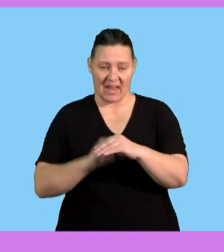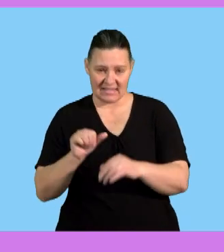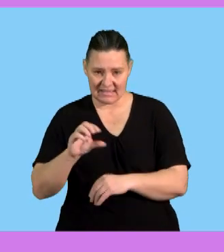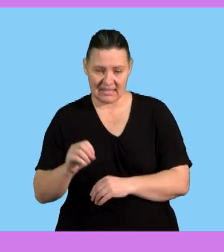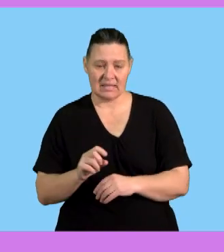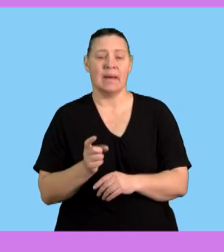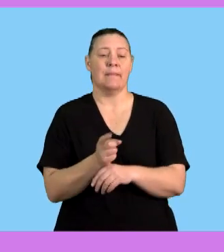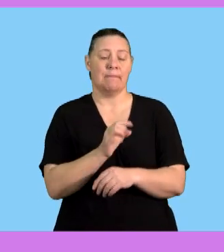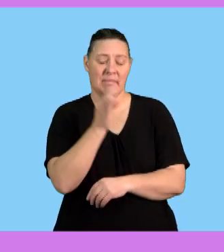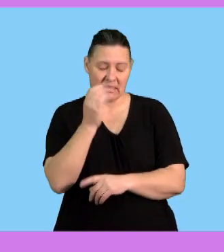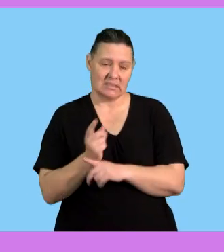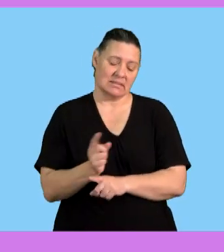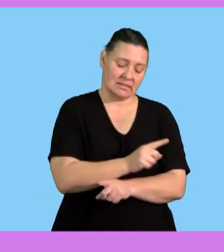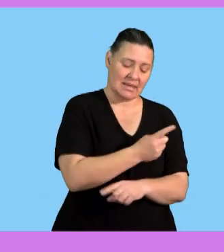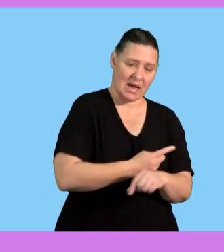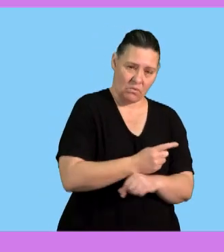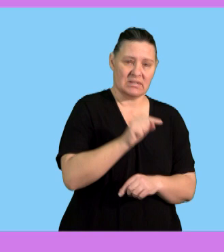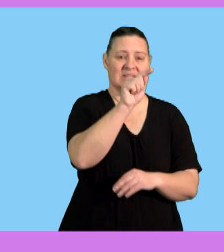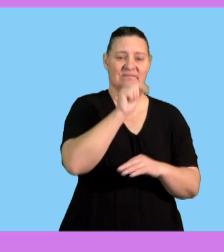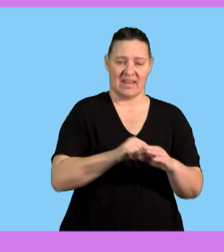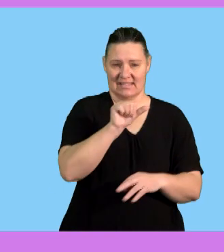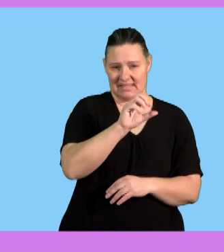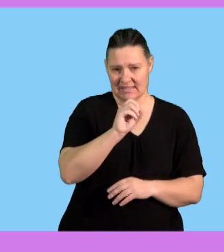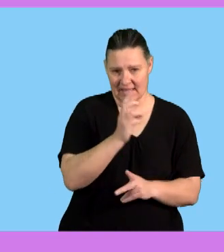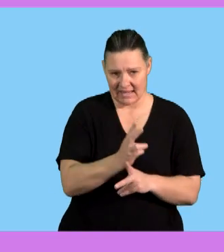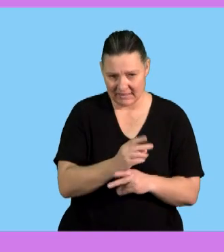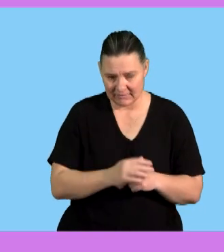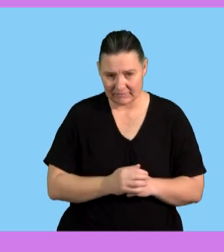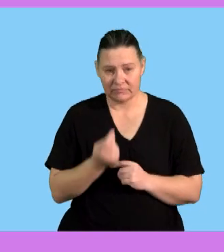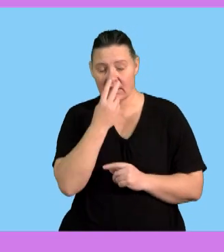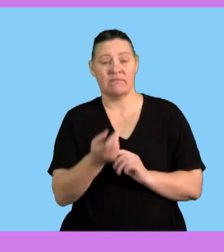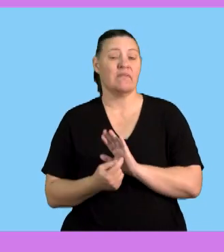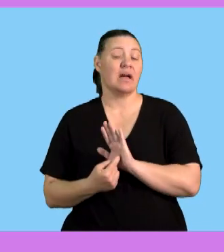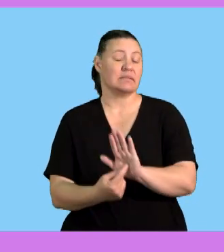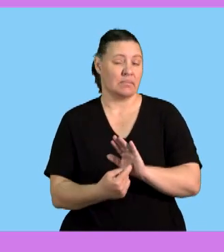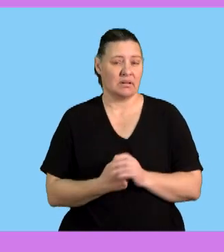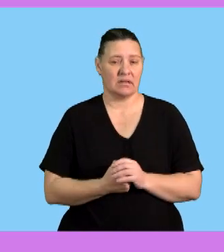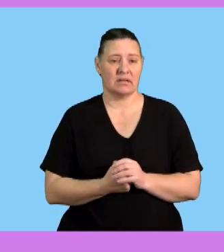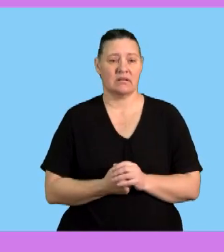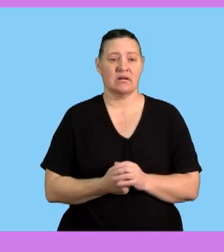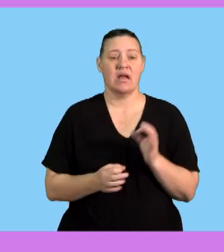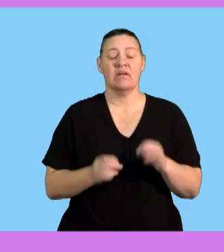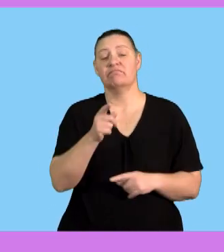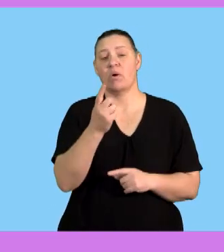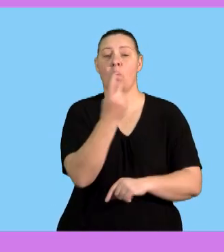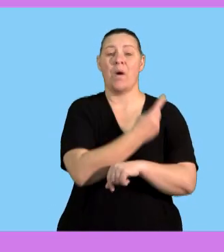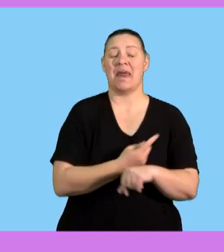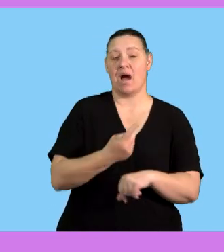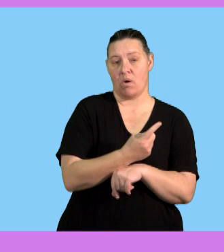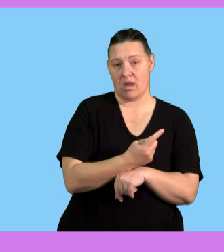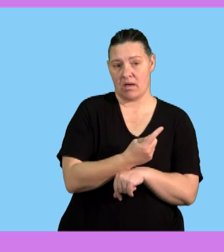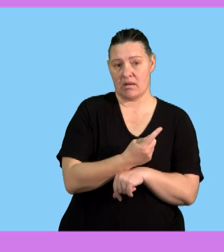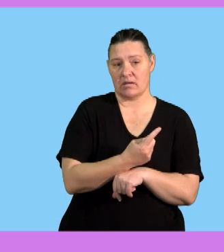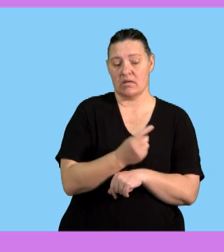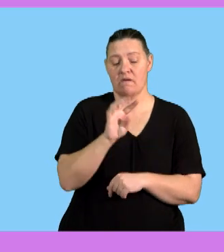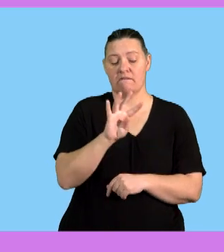hours you divide by 60 as well. Now let us look at the given example here. It says if it takes you 1